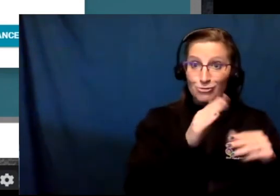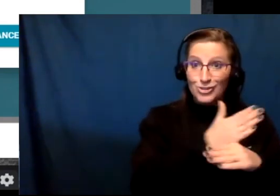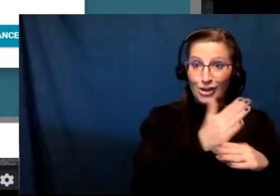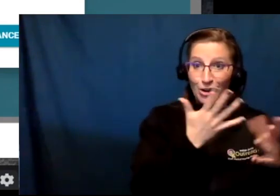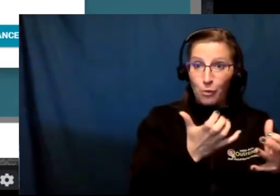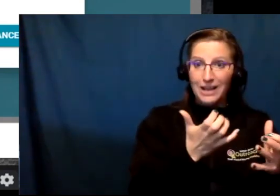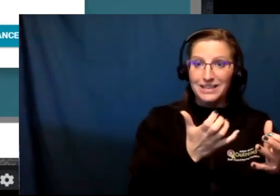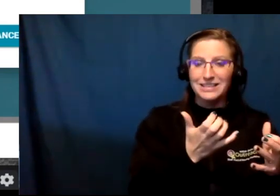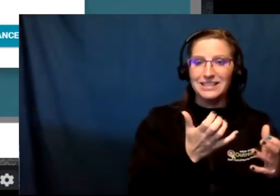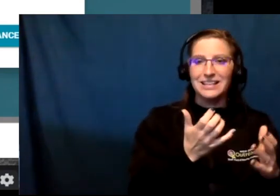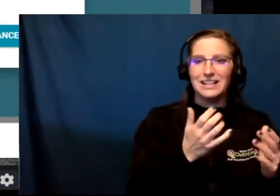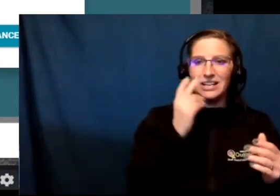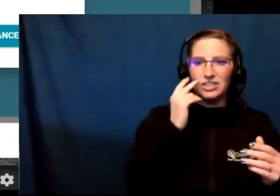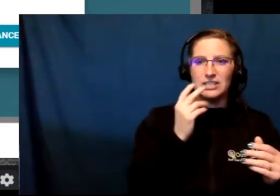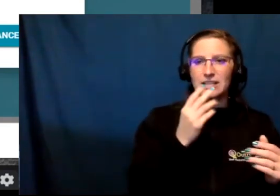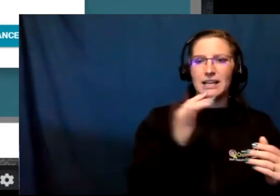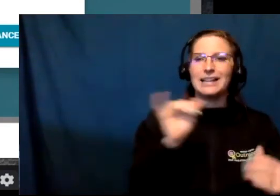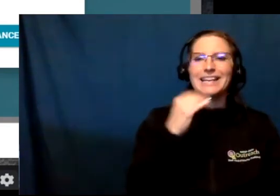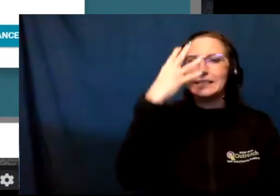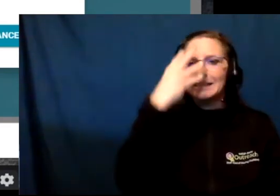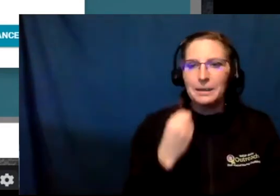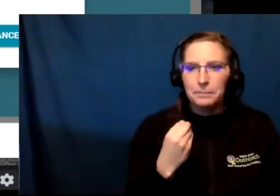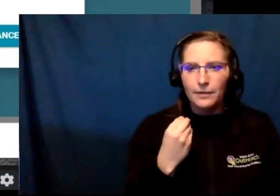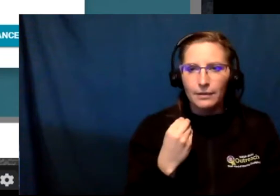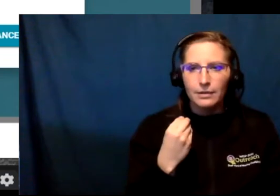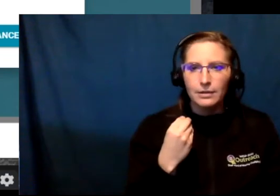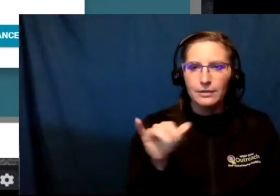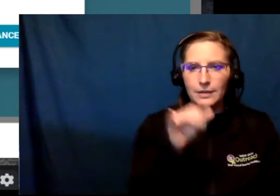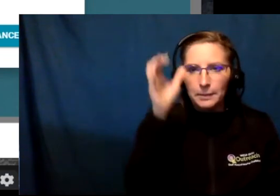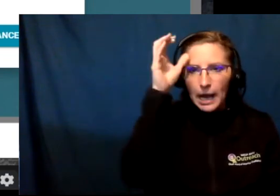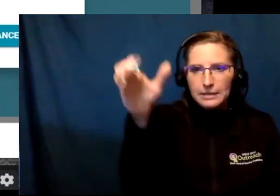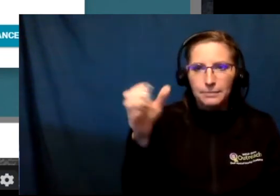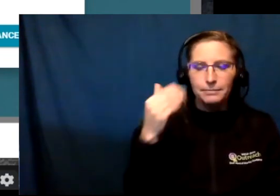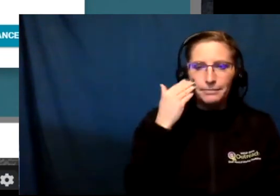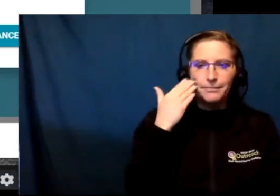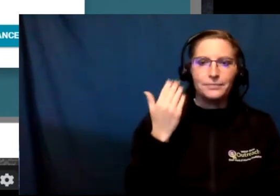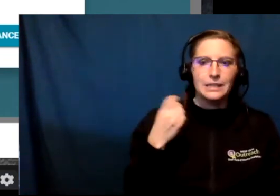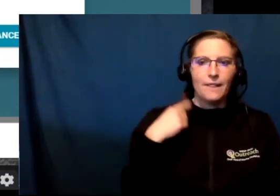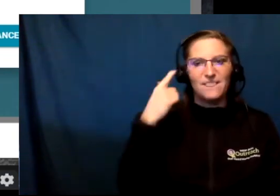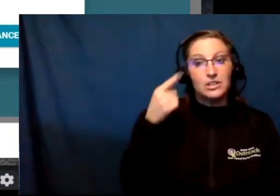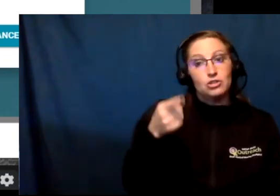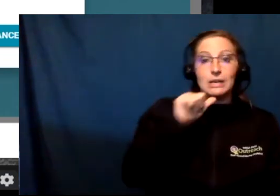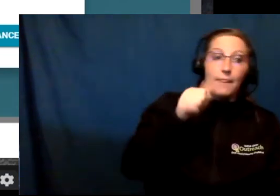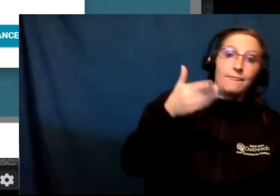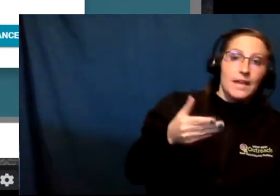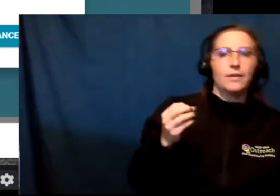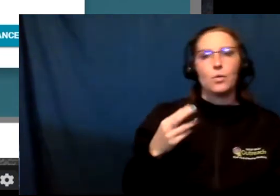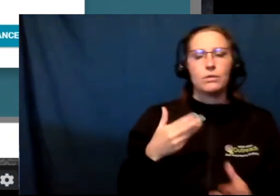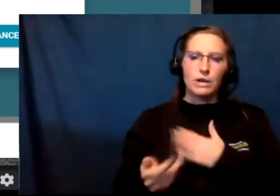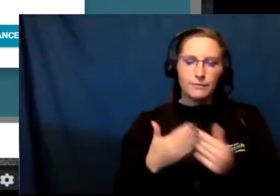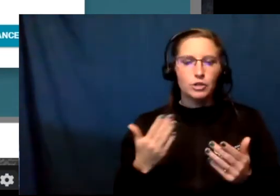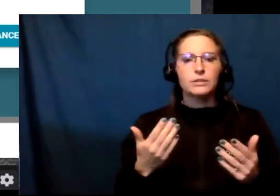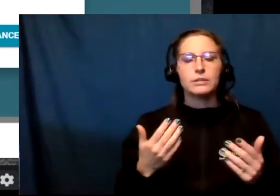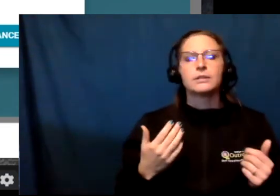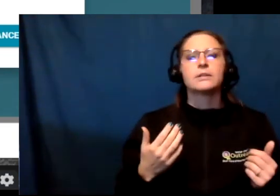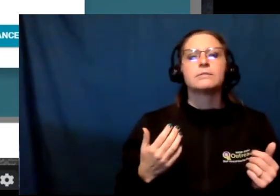Because it almost goes to sleep. It seems like it almost goes to sleep and wants to, thinks you're not there or whatnot.